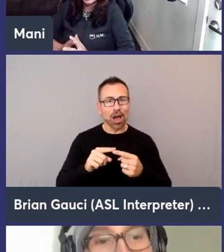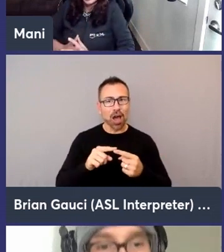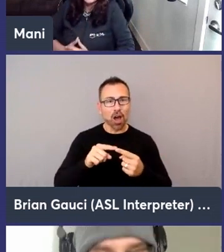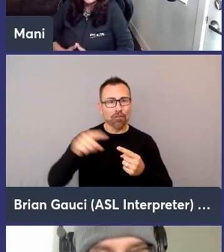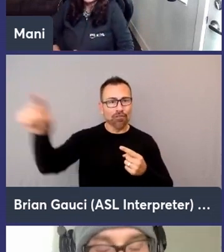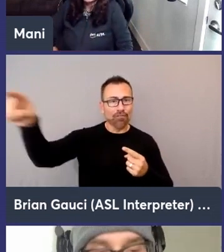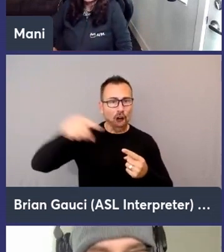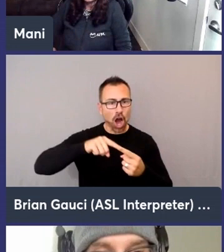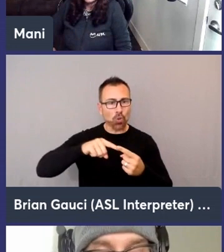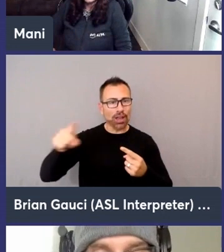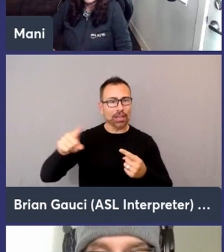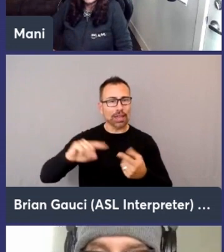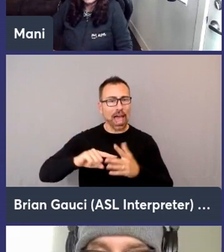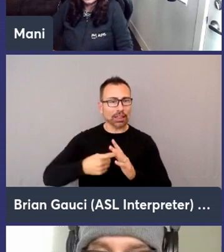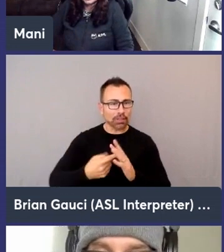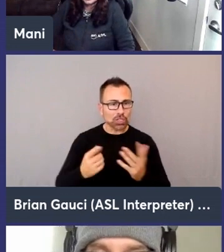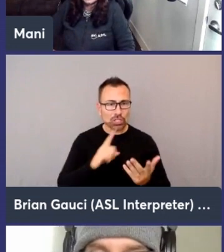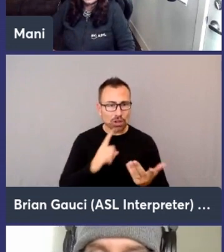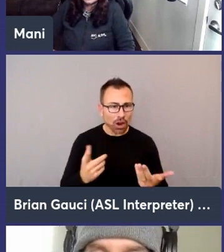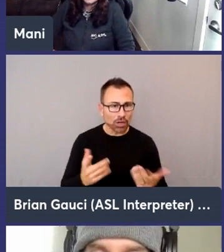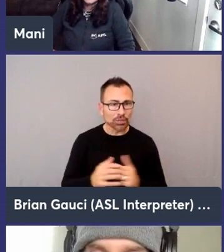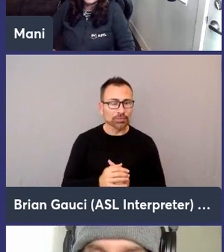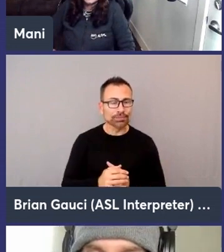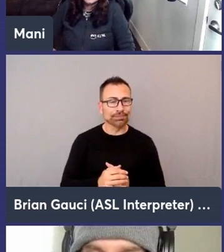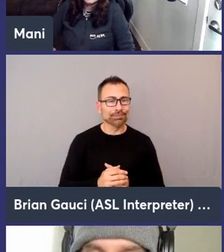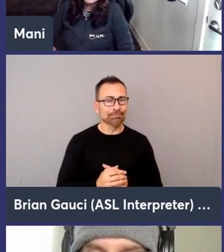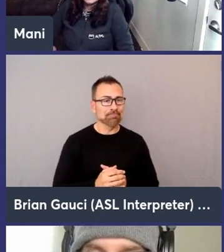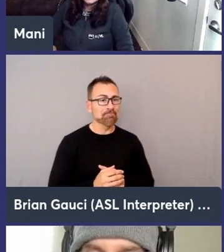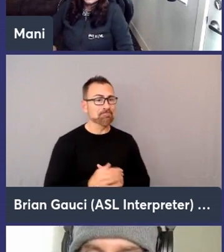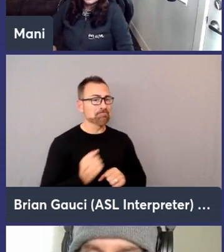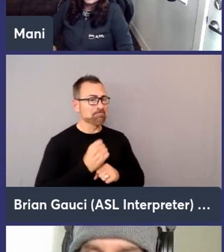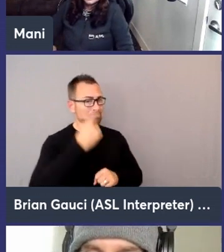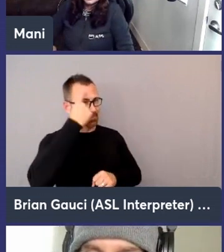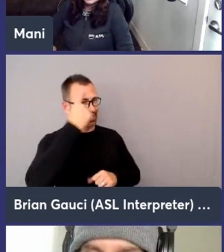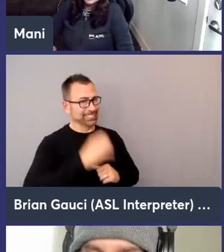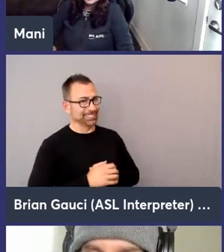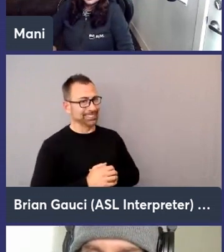are. Makes sense. Yeah. Cool.